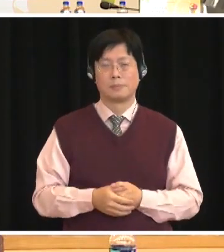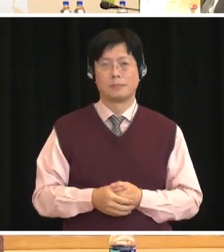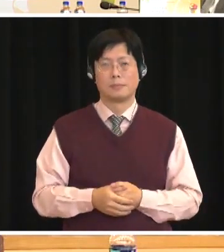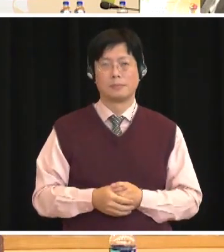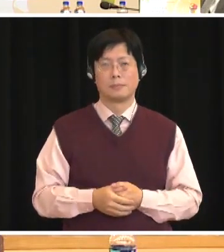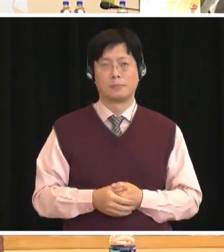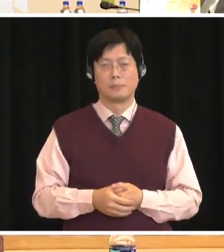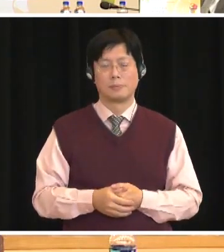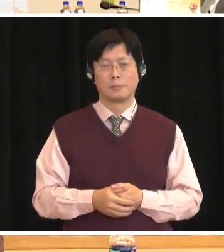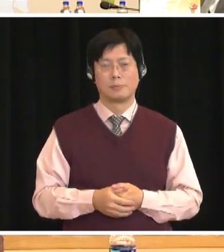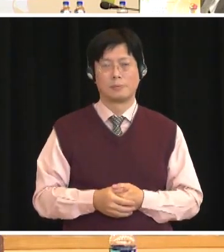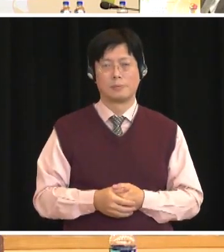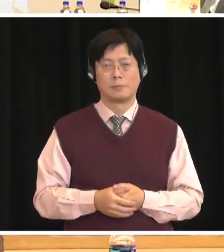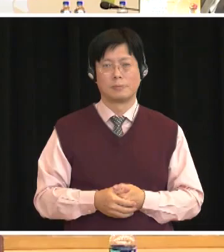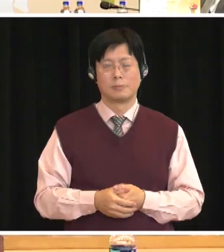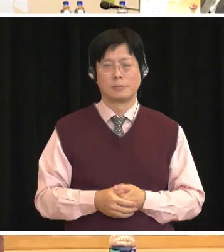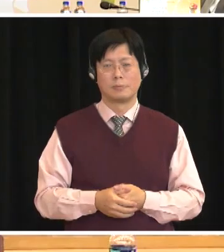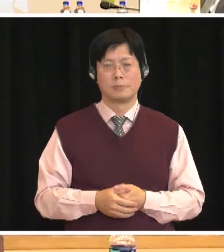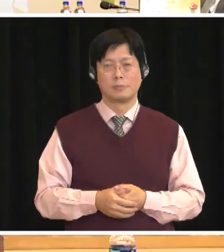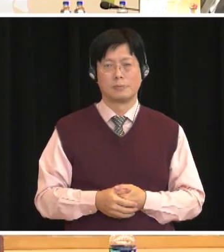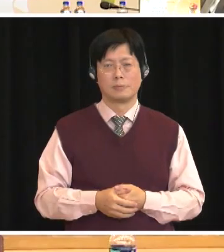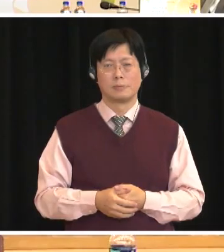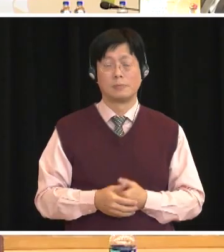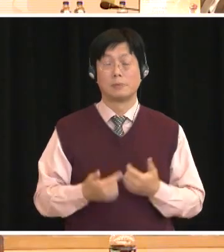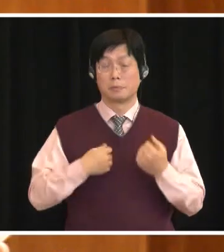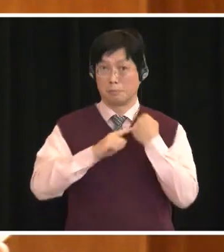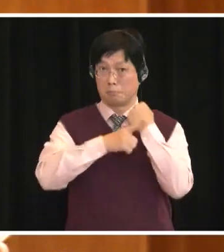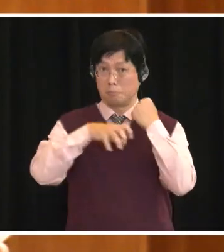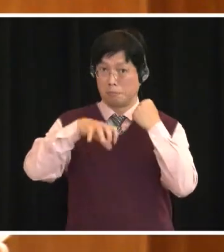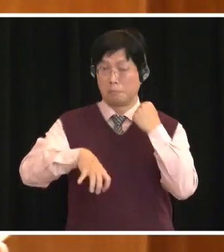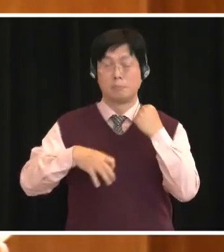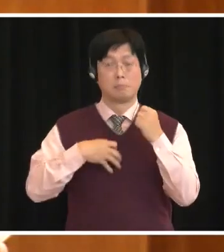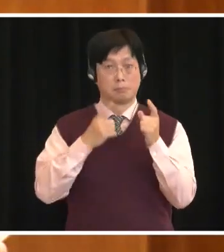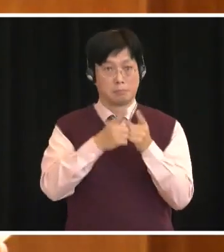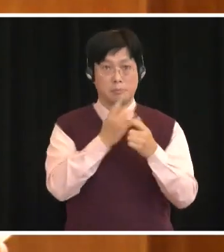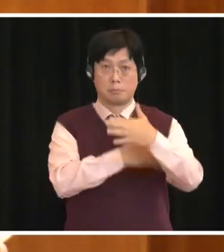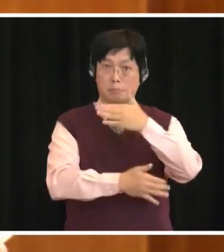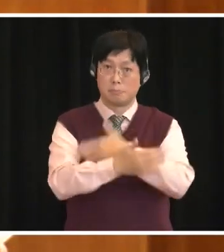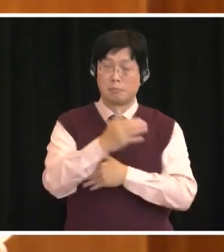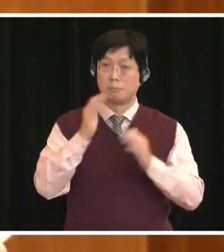court, what kind of assistance or support do we offer them?